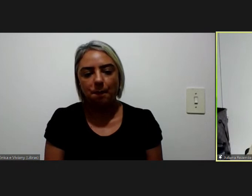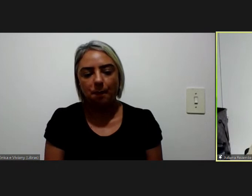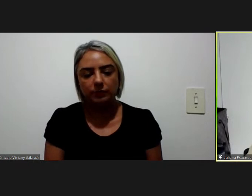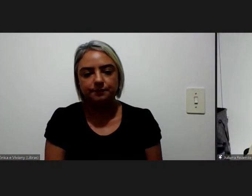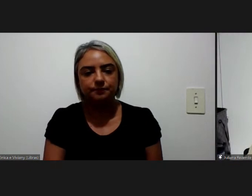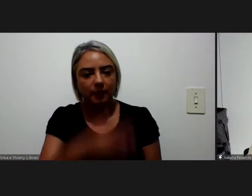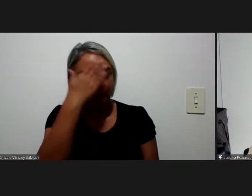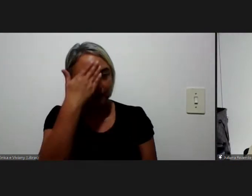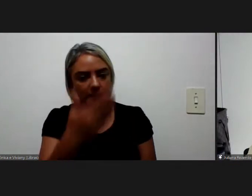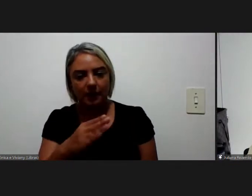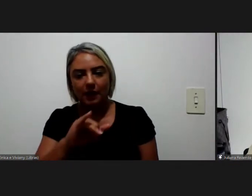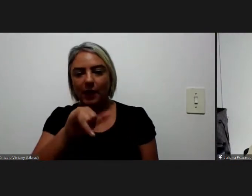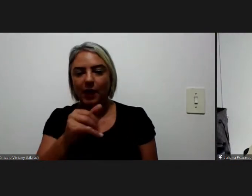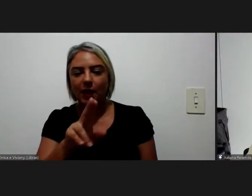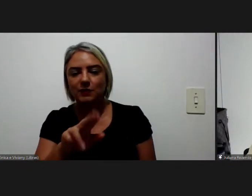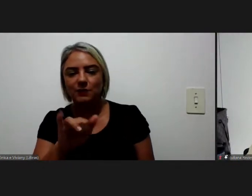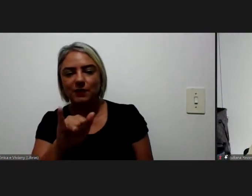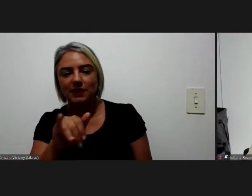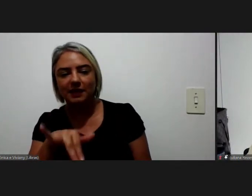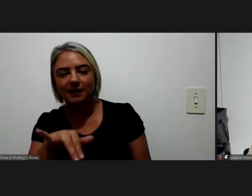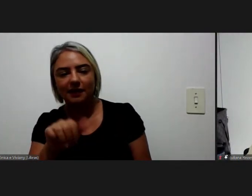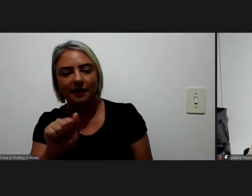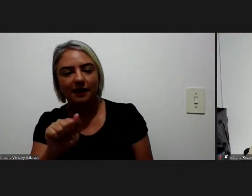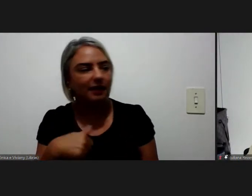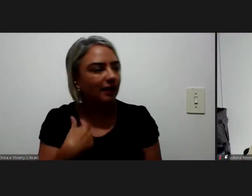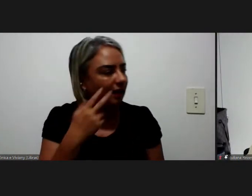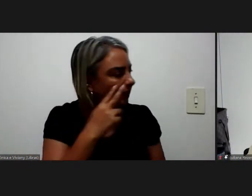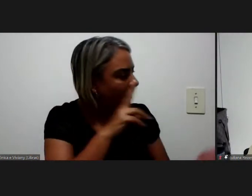Muito obrigada, Juliana, Thank you pela very sua much,